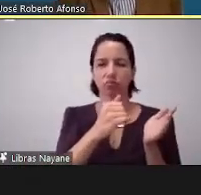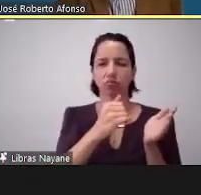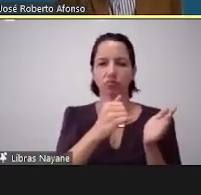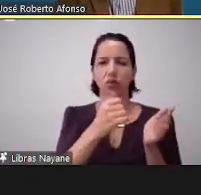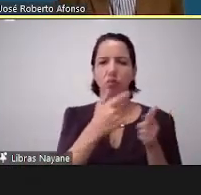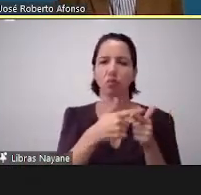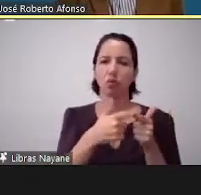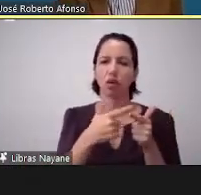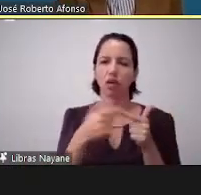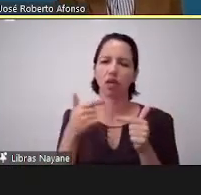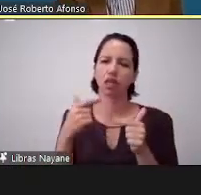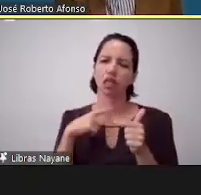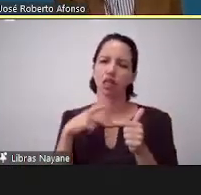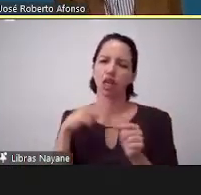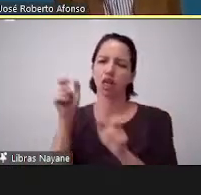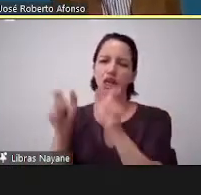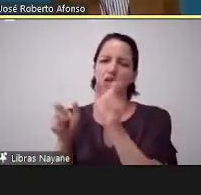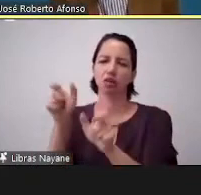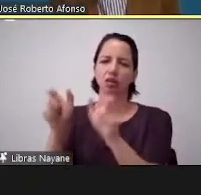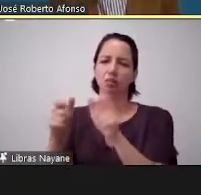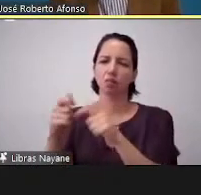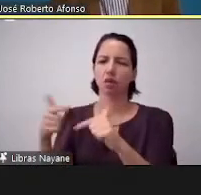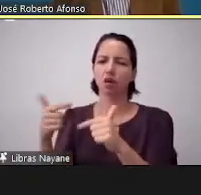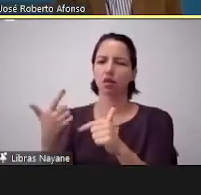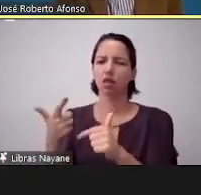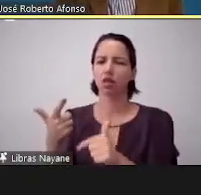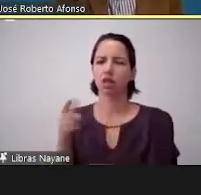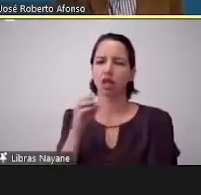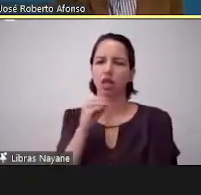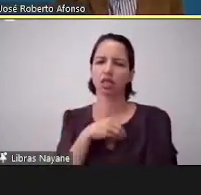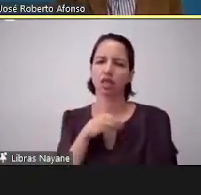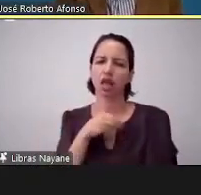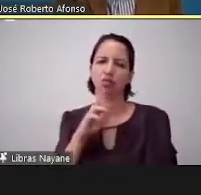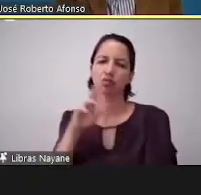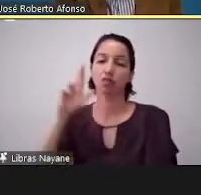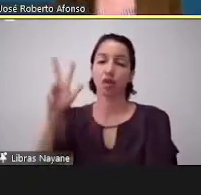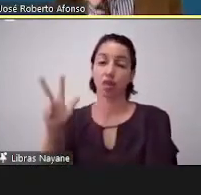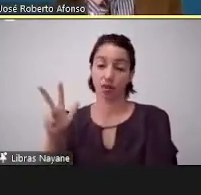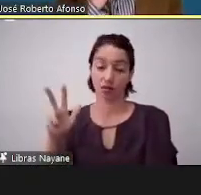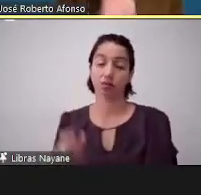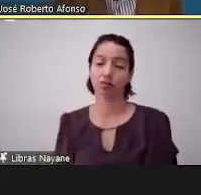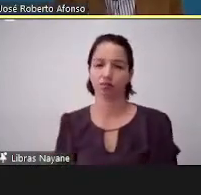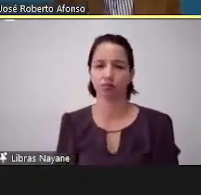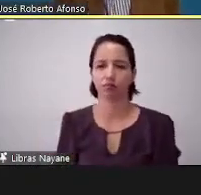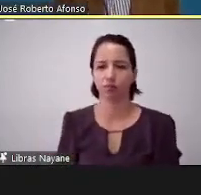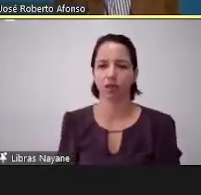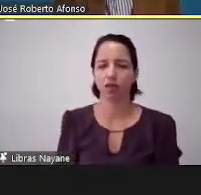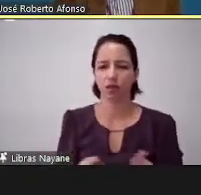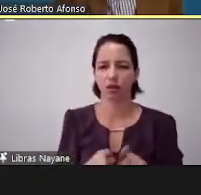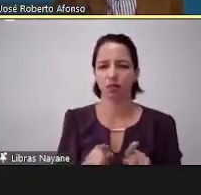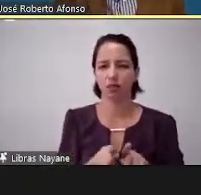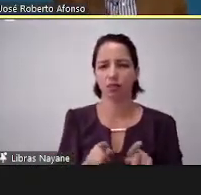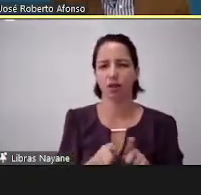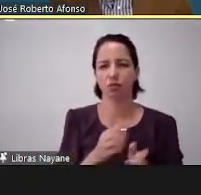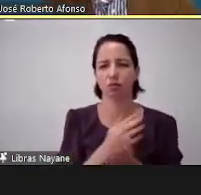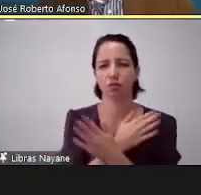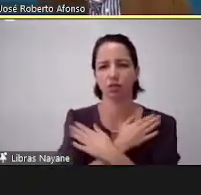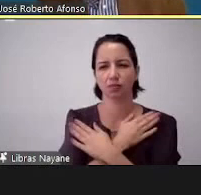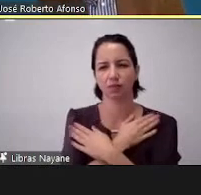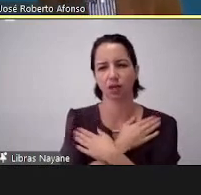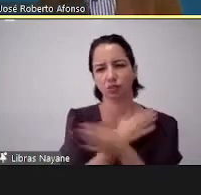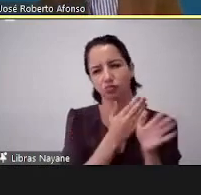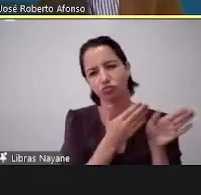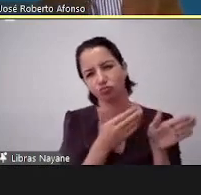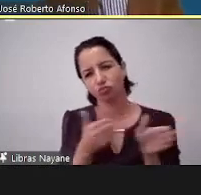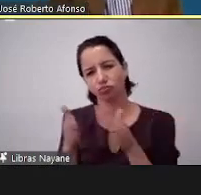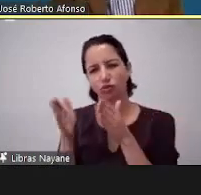and the way that they can generate many things at one time sometimes can be